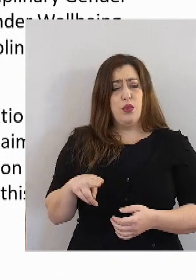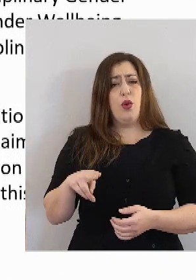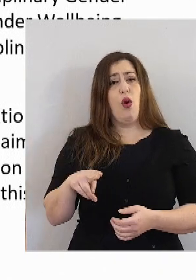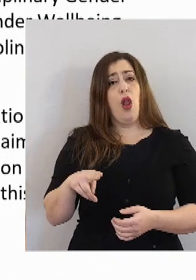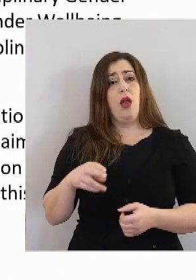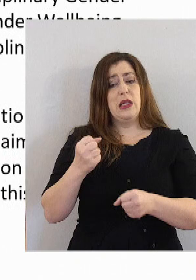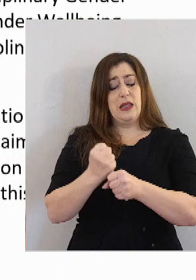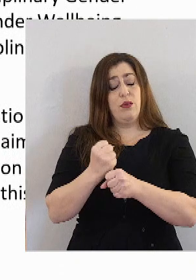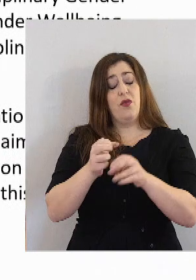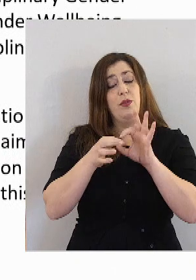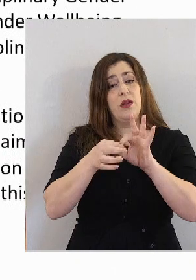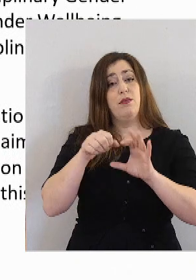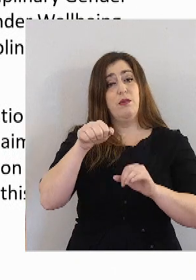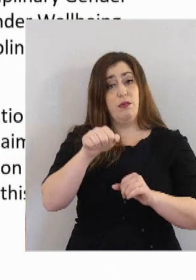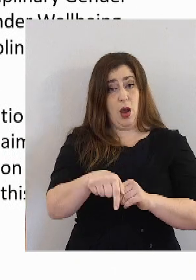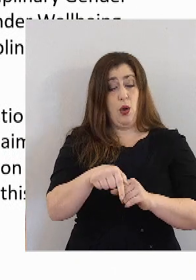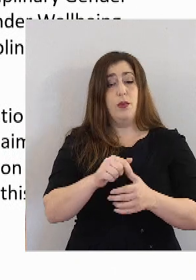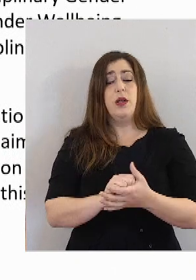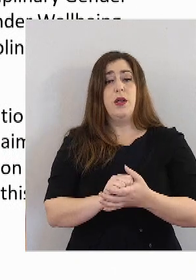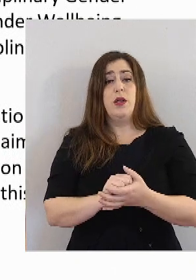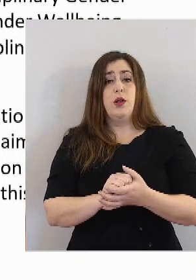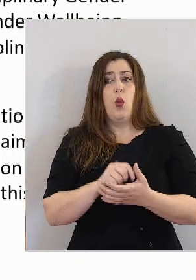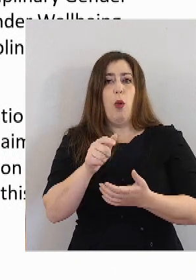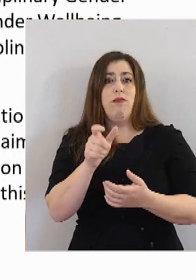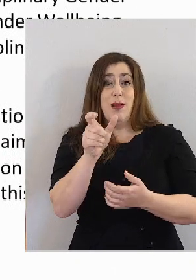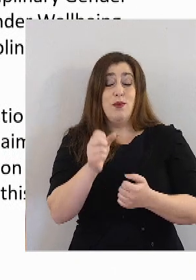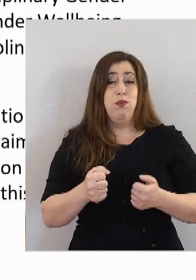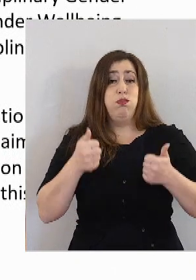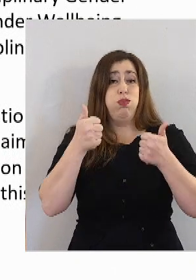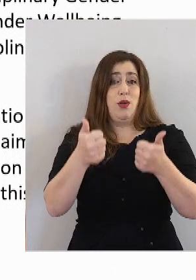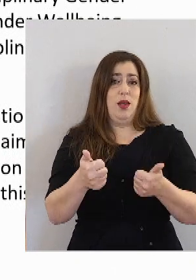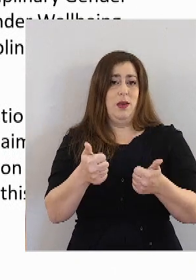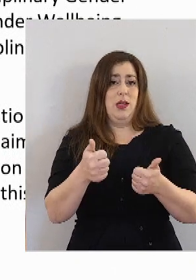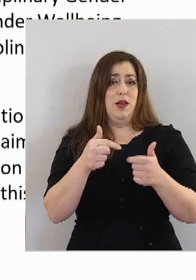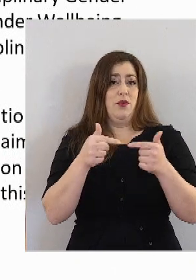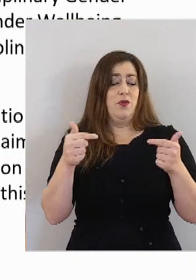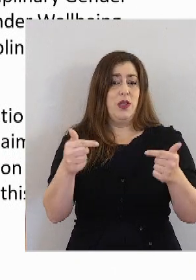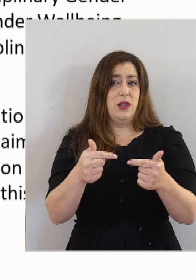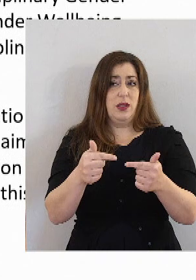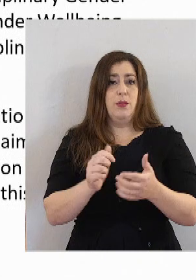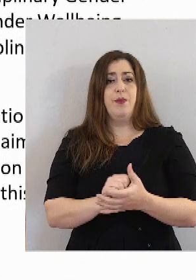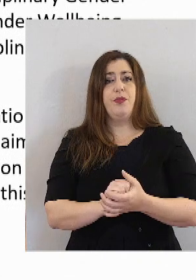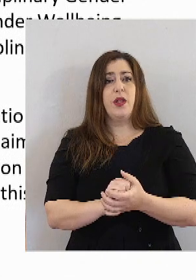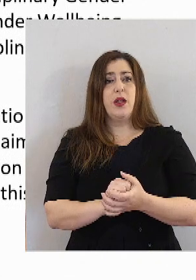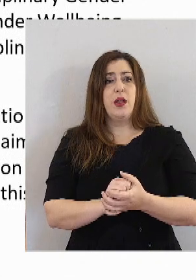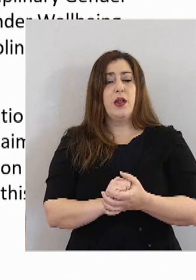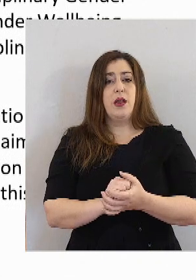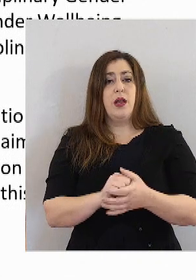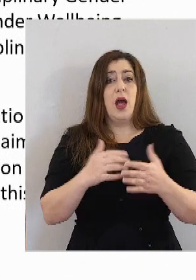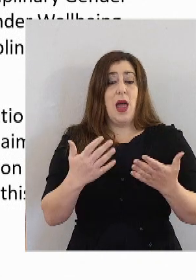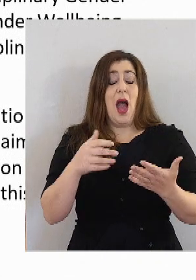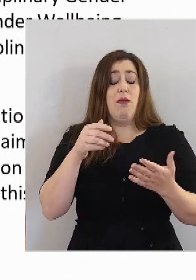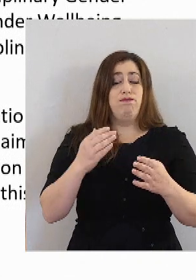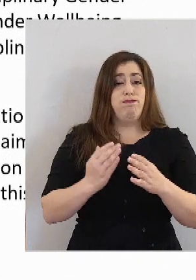part of this project, given that Malta's trans-specific health services under the NHS were launched in